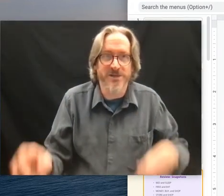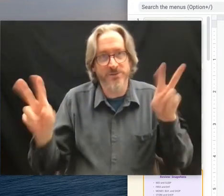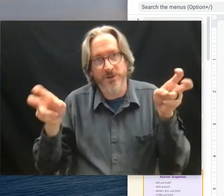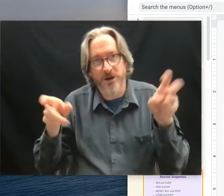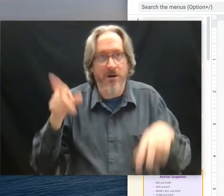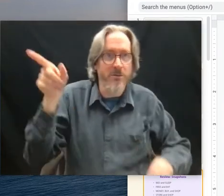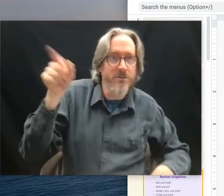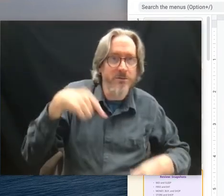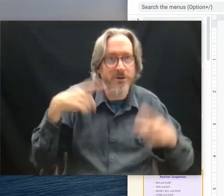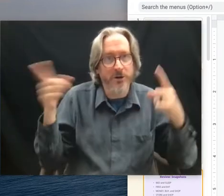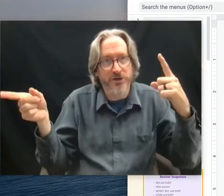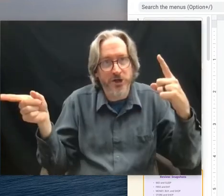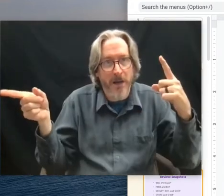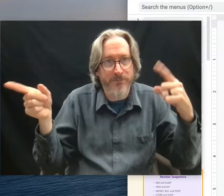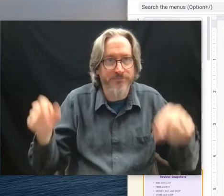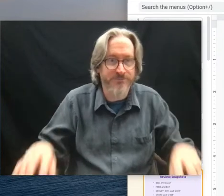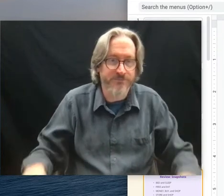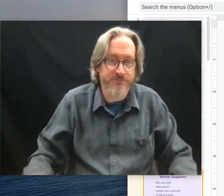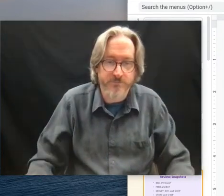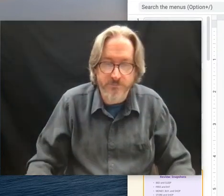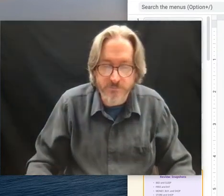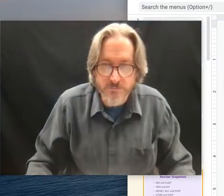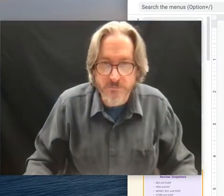it's one of those places we would call, I'm going to go to the shop.